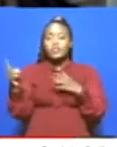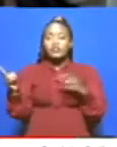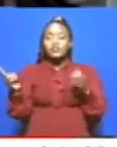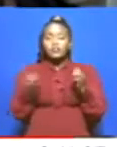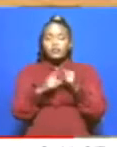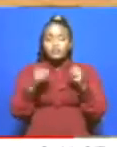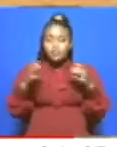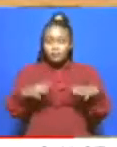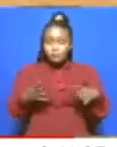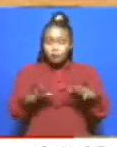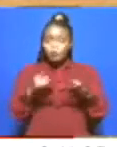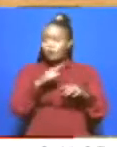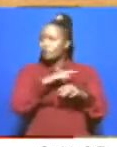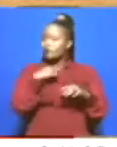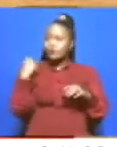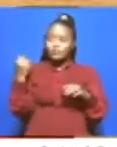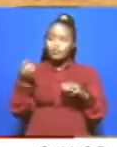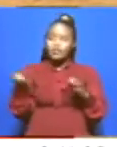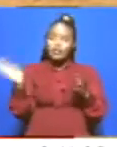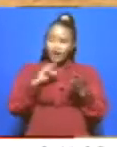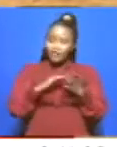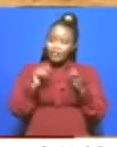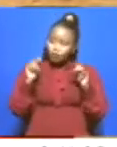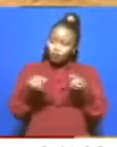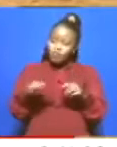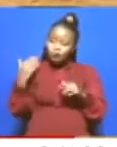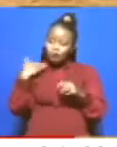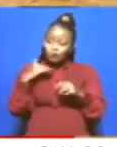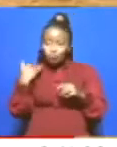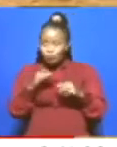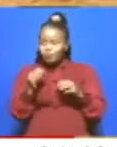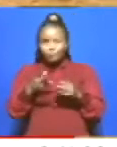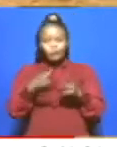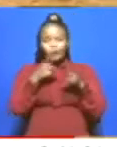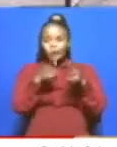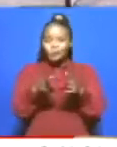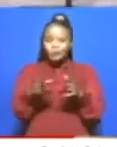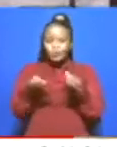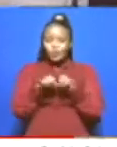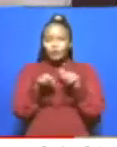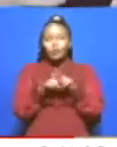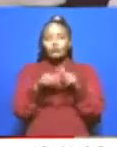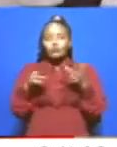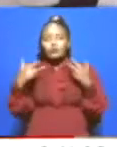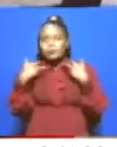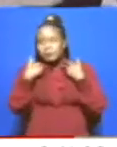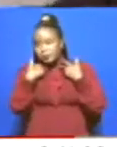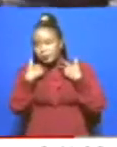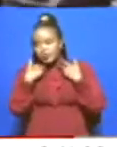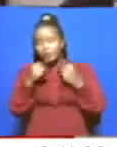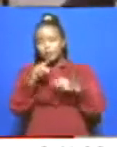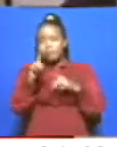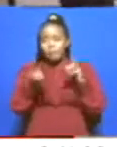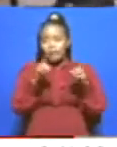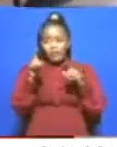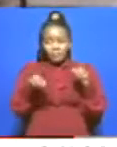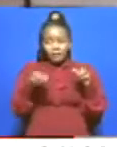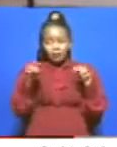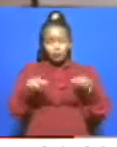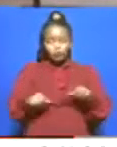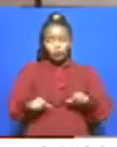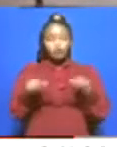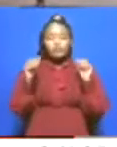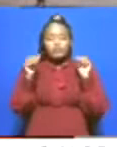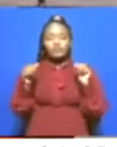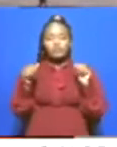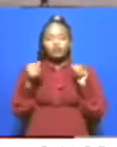the bandits struck again on Monday, this time disrupting the Kenya Certificate of Primary Education KCP exams in at least